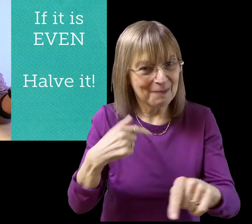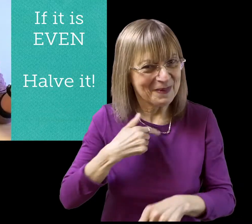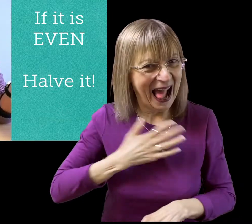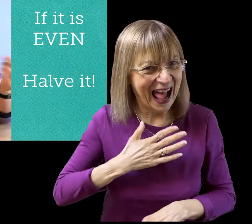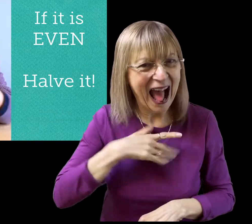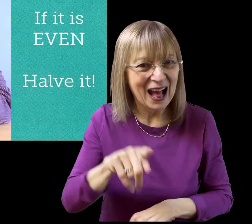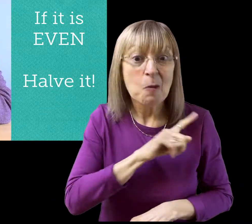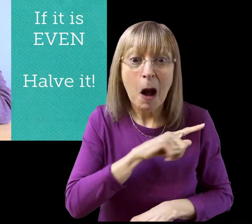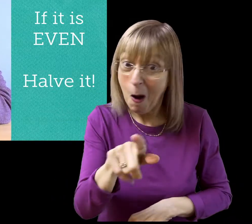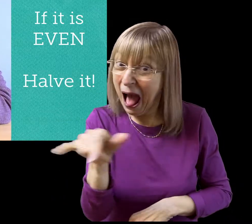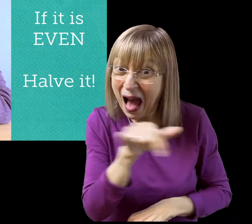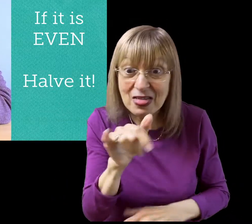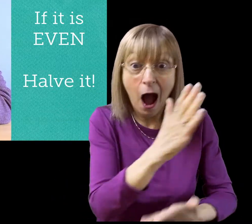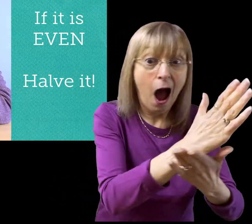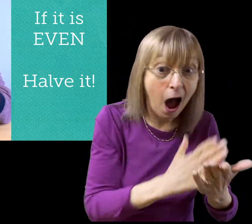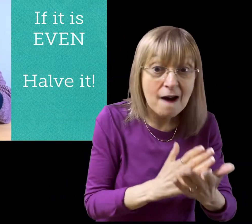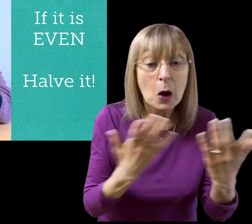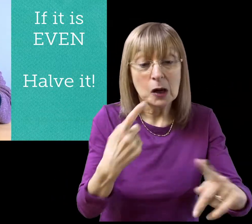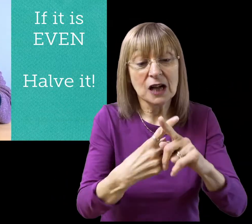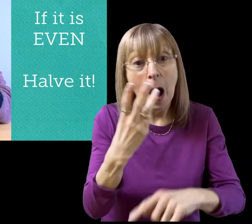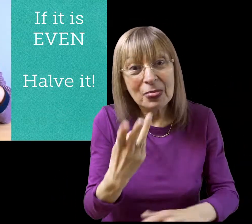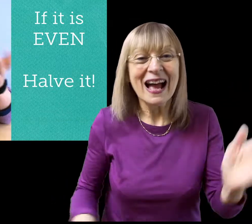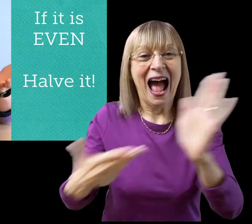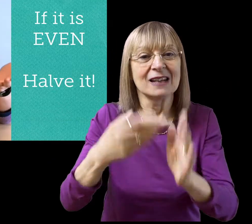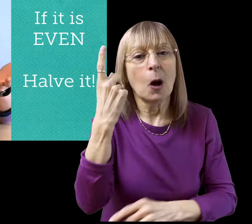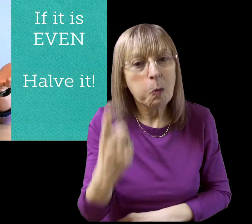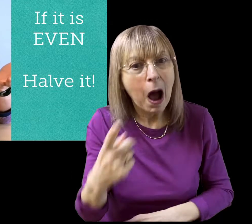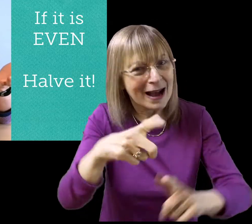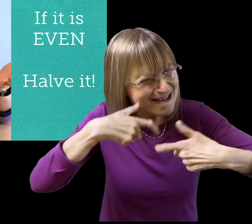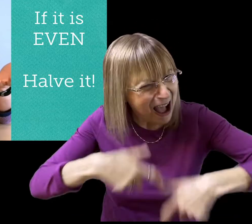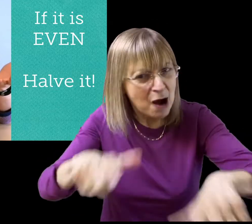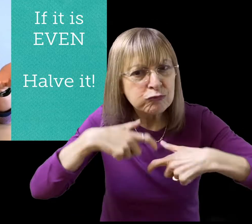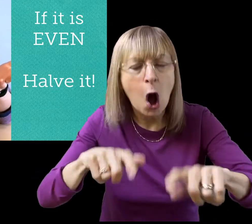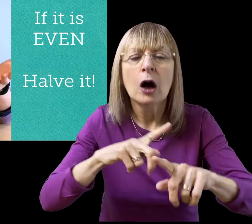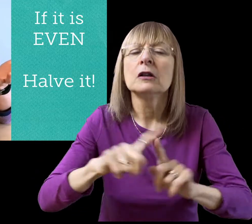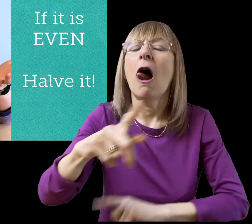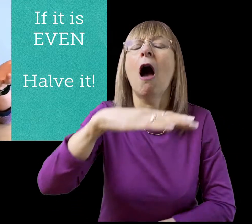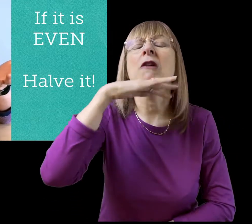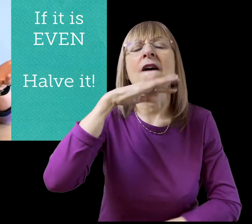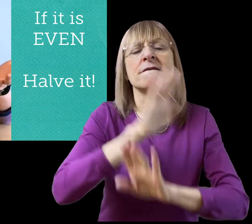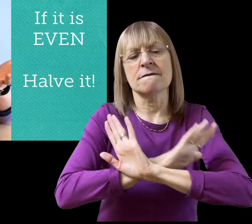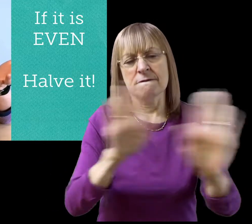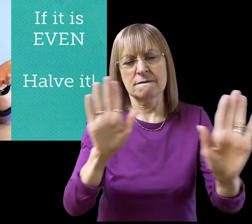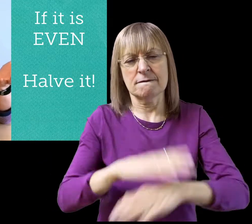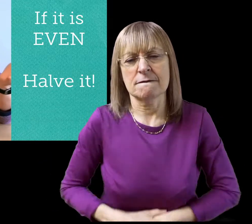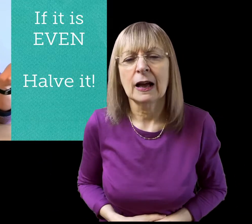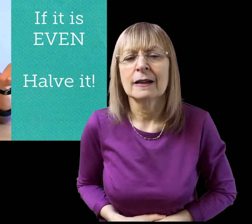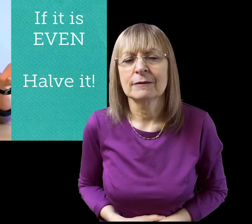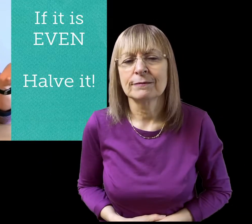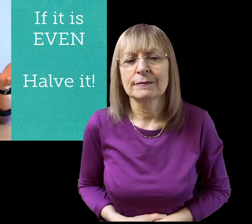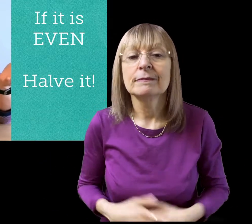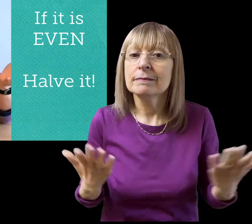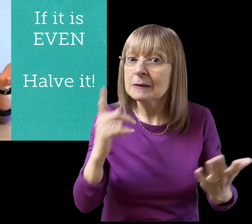either half or you triple plus 1. Keep doing that until you decide to